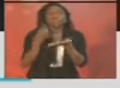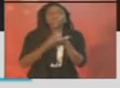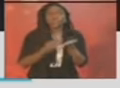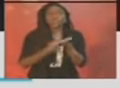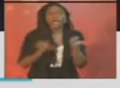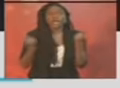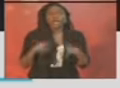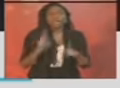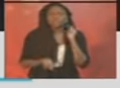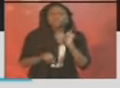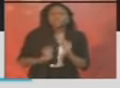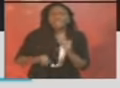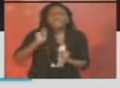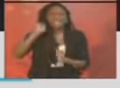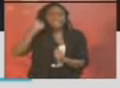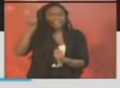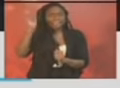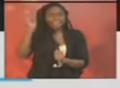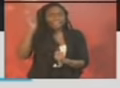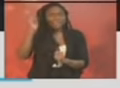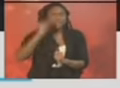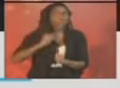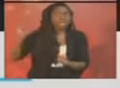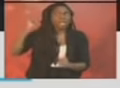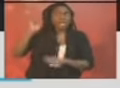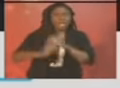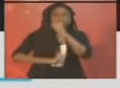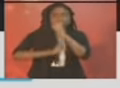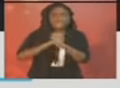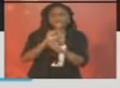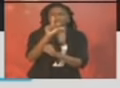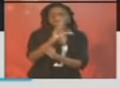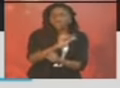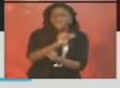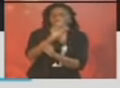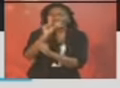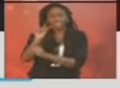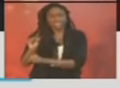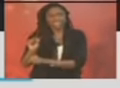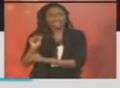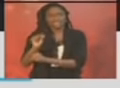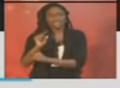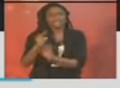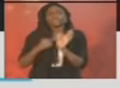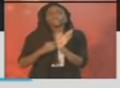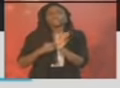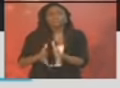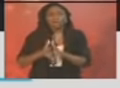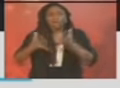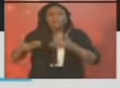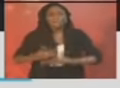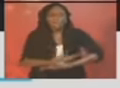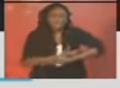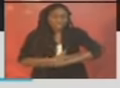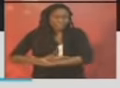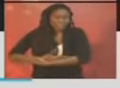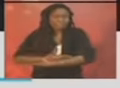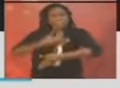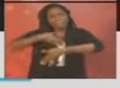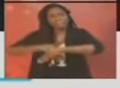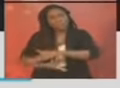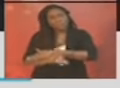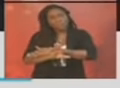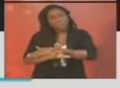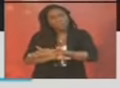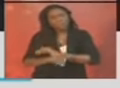year 2020 with regard to the number of deliveries we had. I put the years 2018,